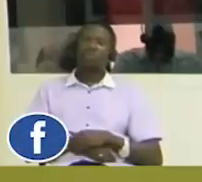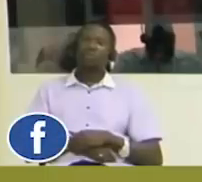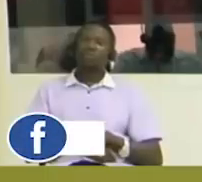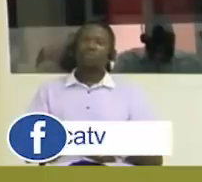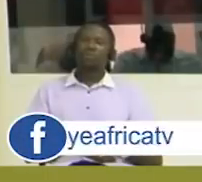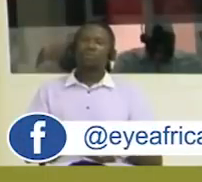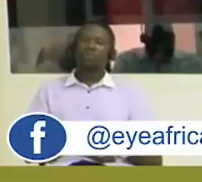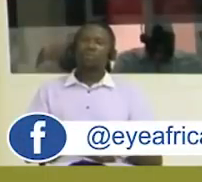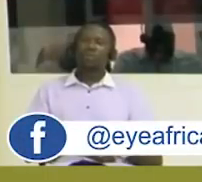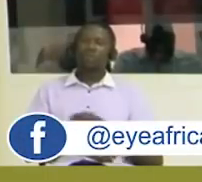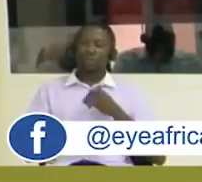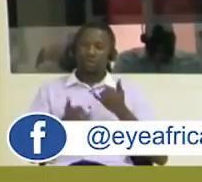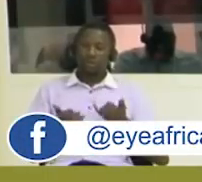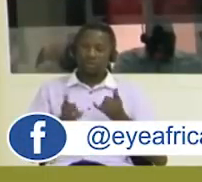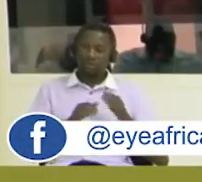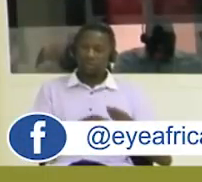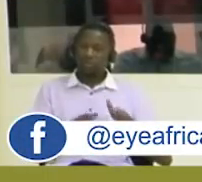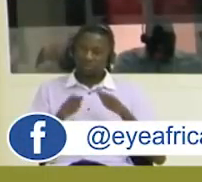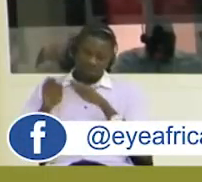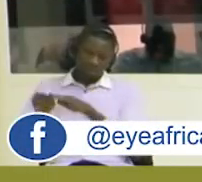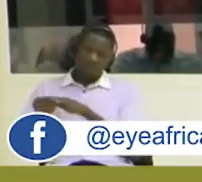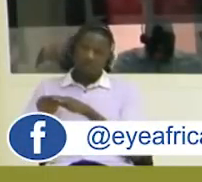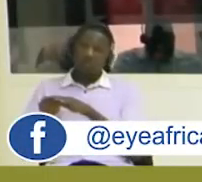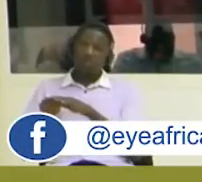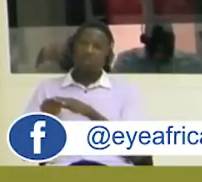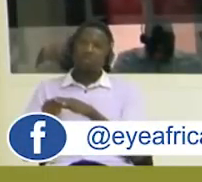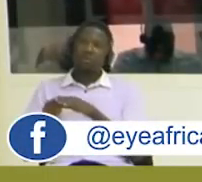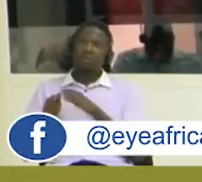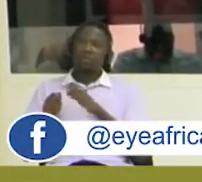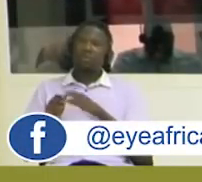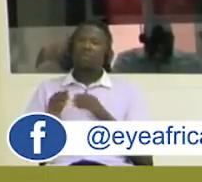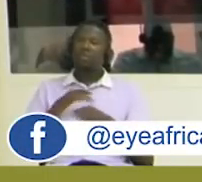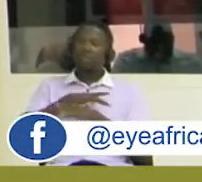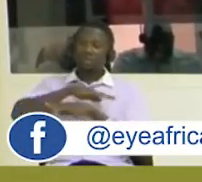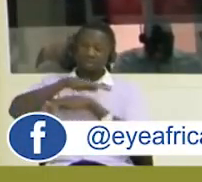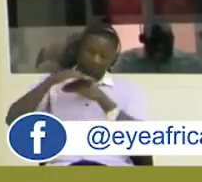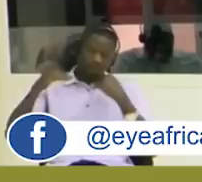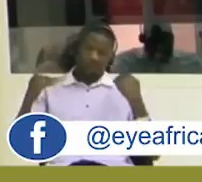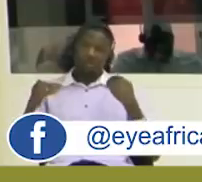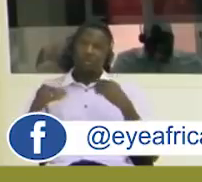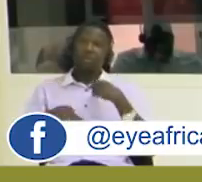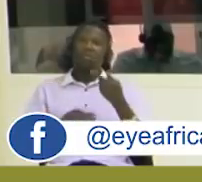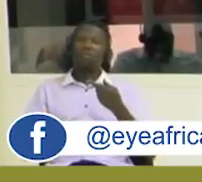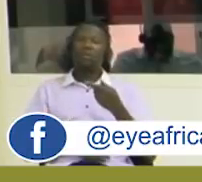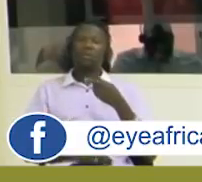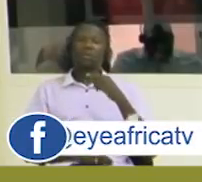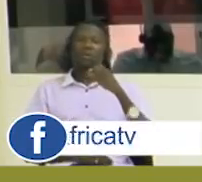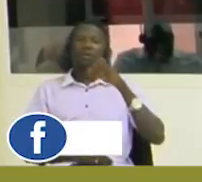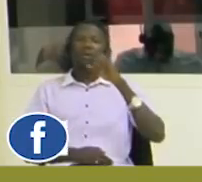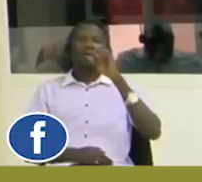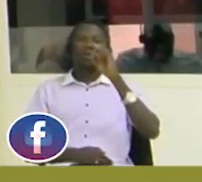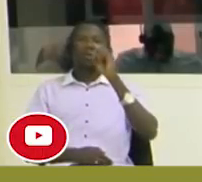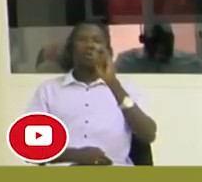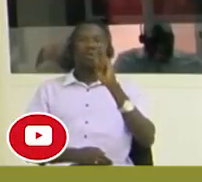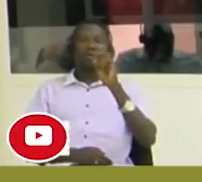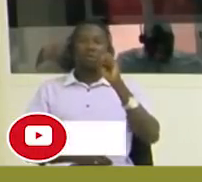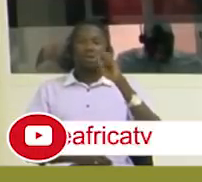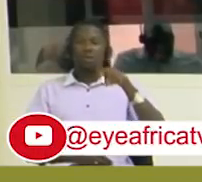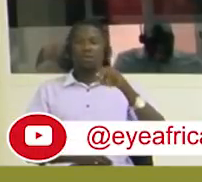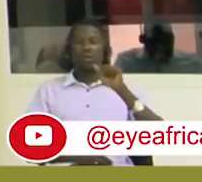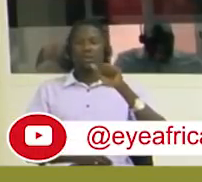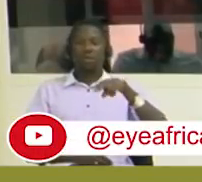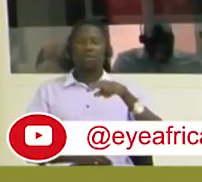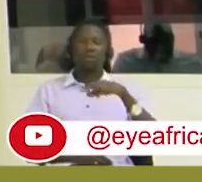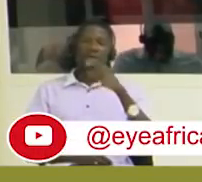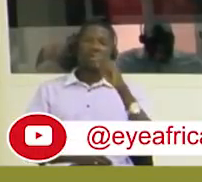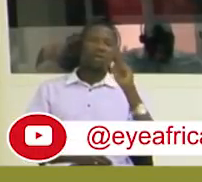Now we move on to the assassination of Mr. Usman Koro Ceesay, who